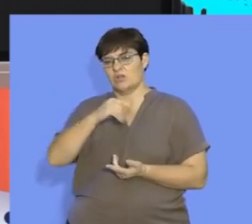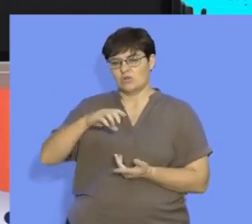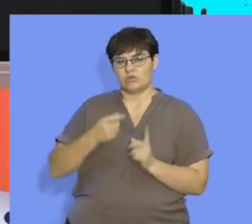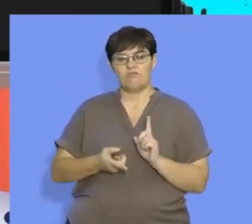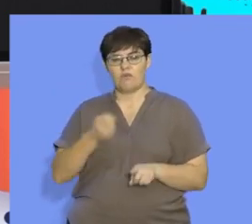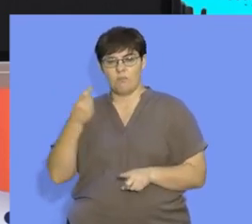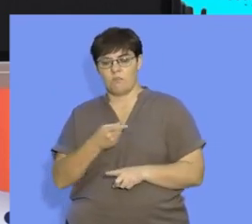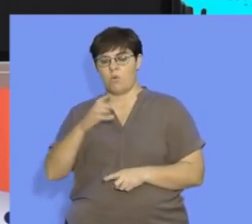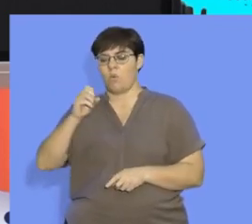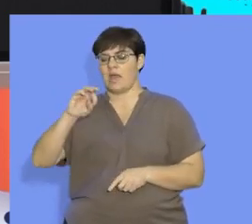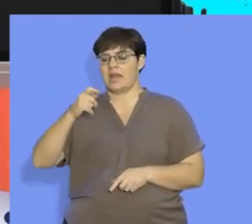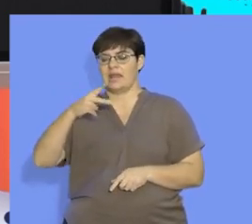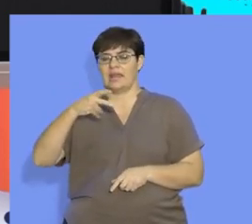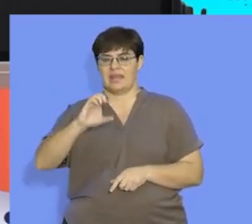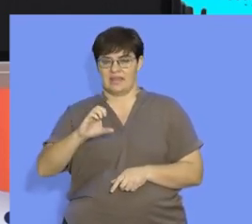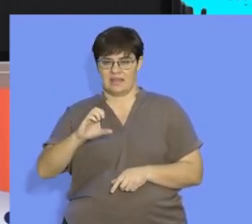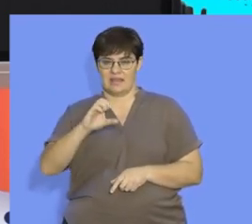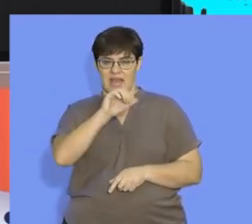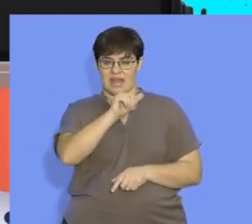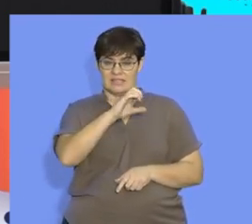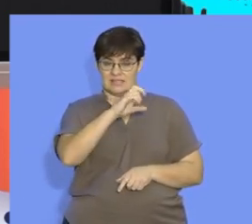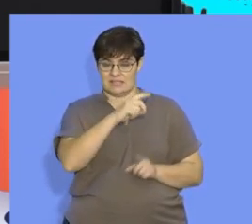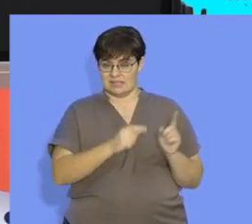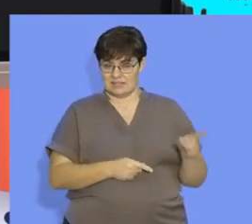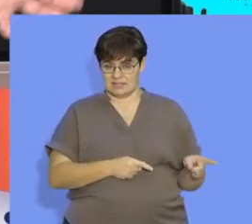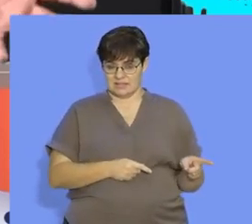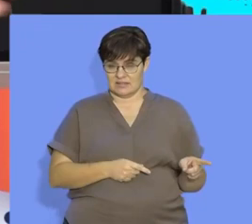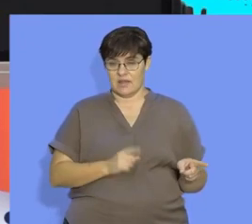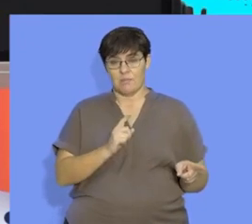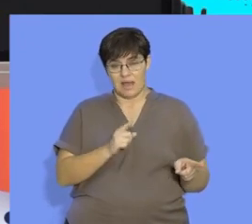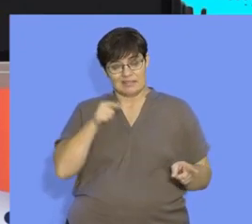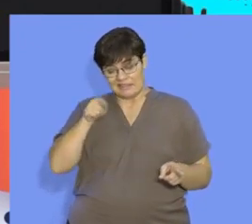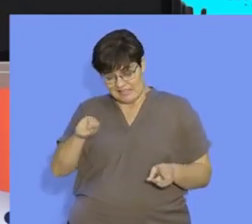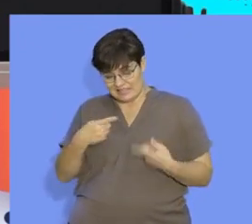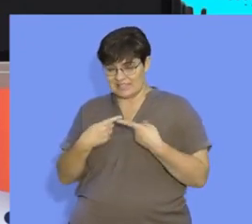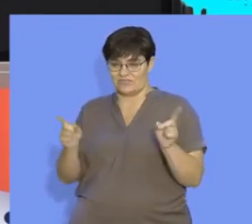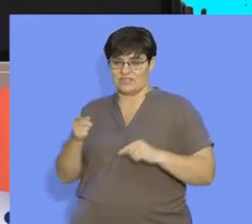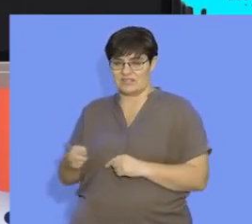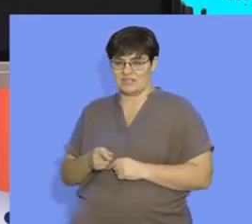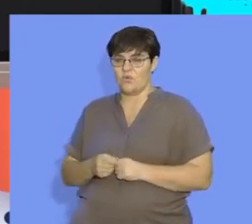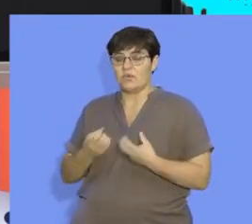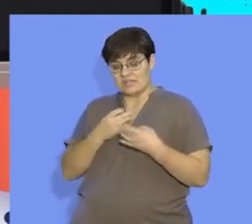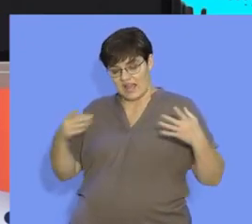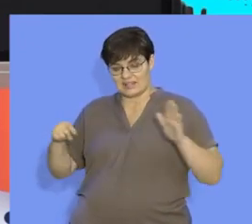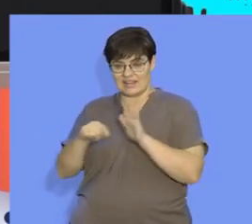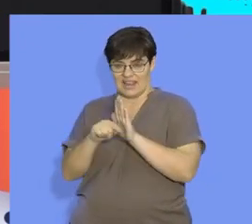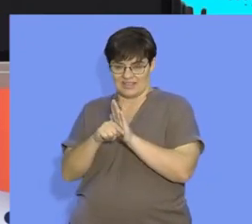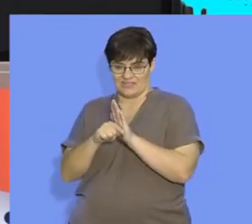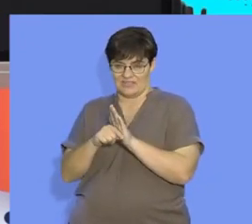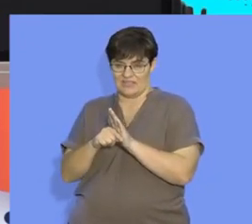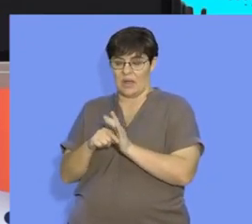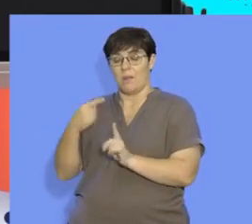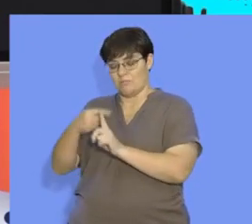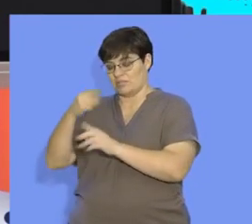you know, the salt comes from an organic acid, which is a hydrocarbon, but it's an exception. In this case, we'll start with the